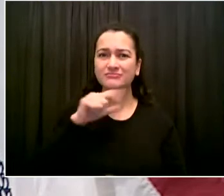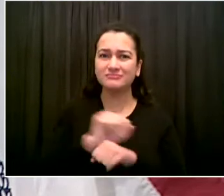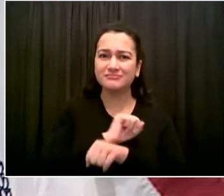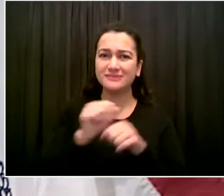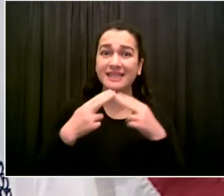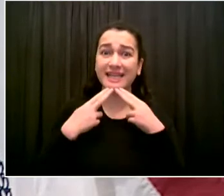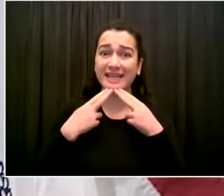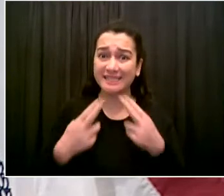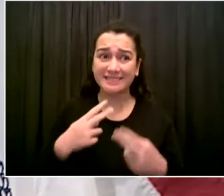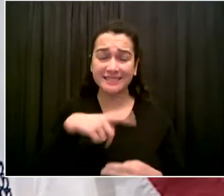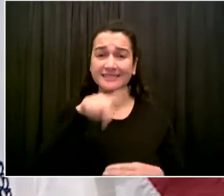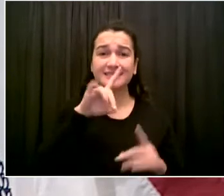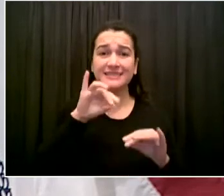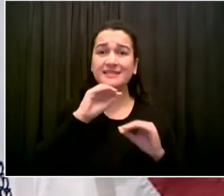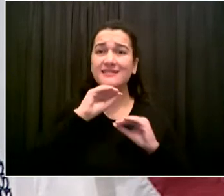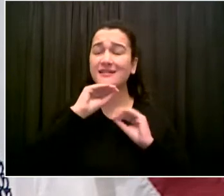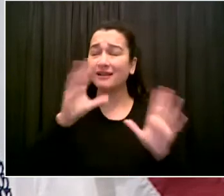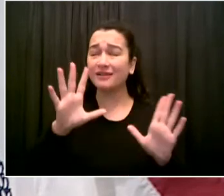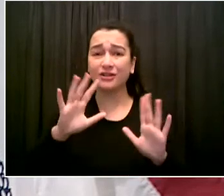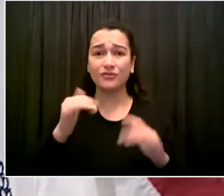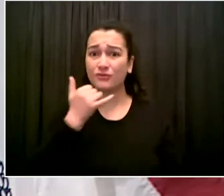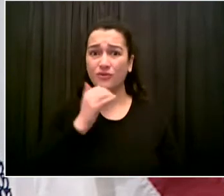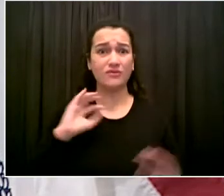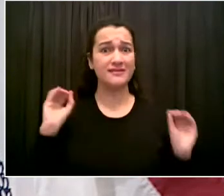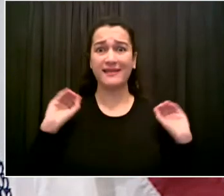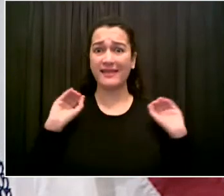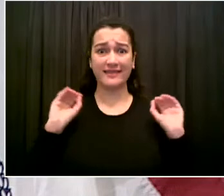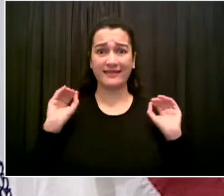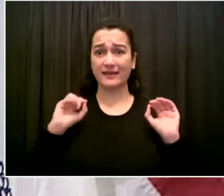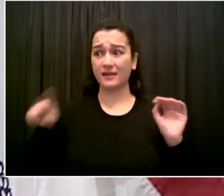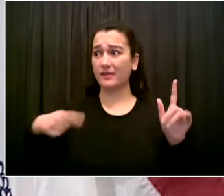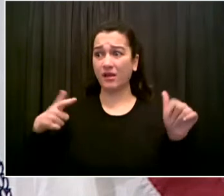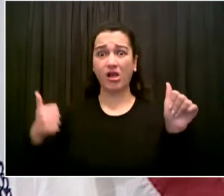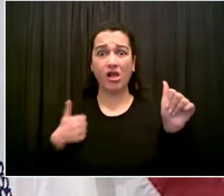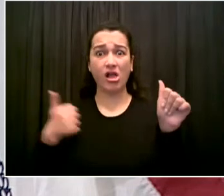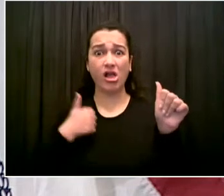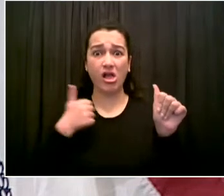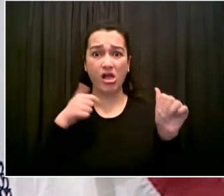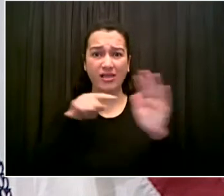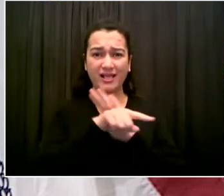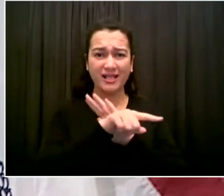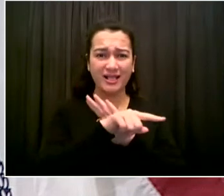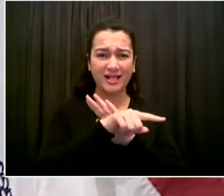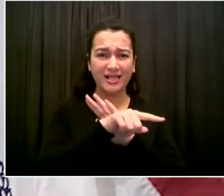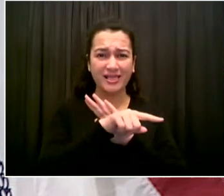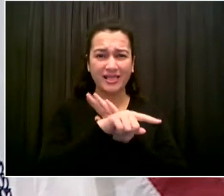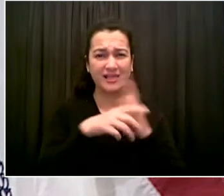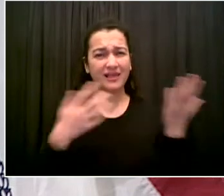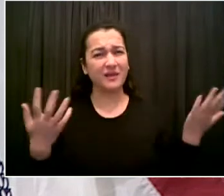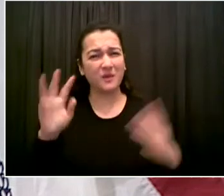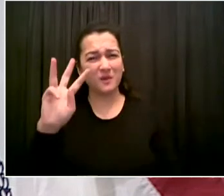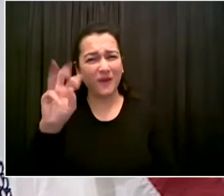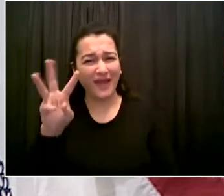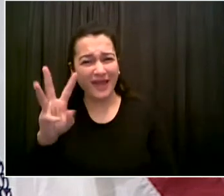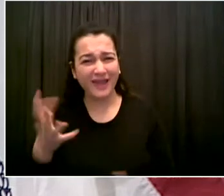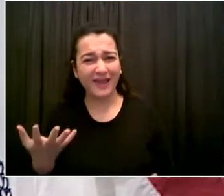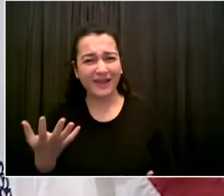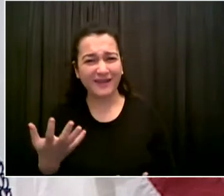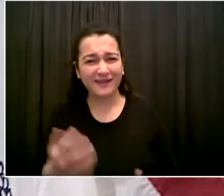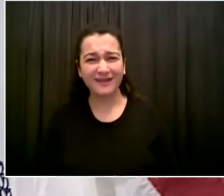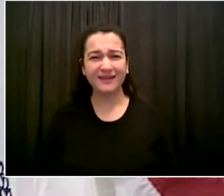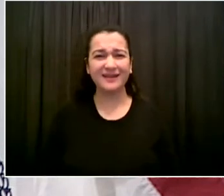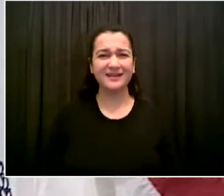ethnicity, and a systematic effort to harm people at a time when so